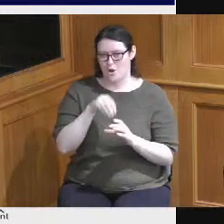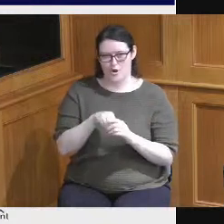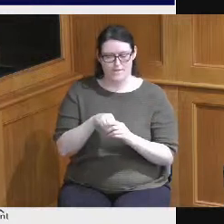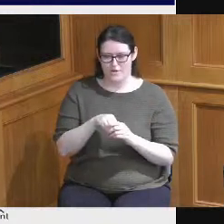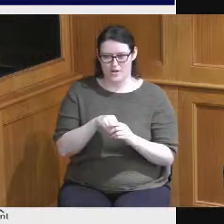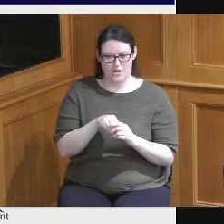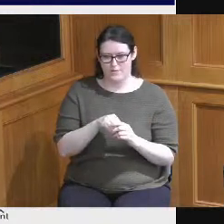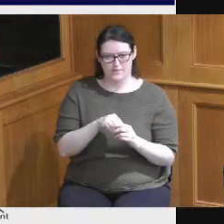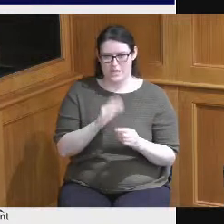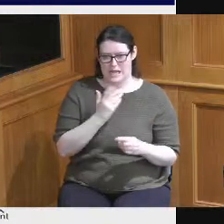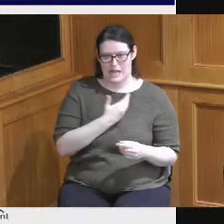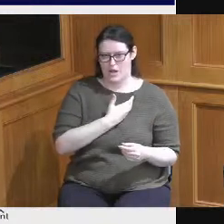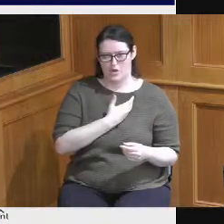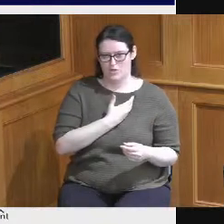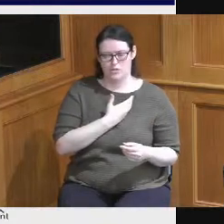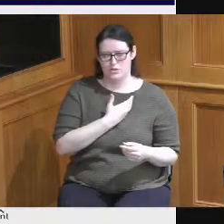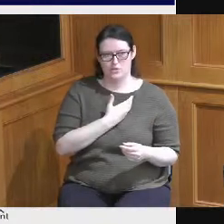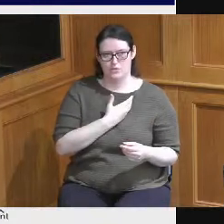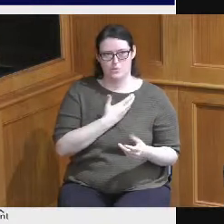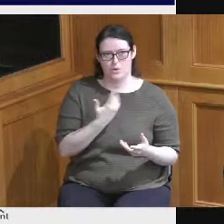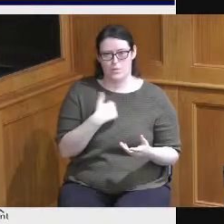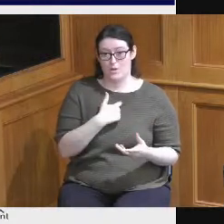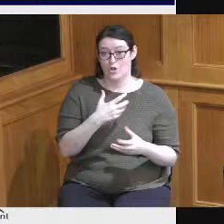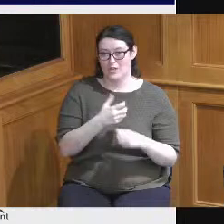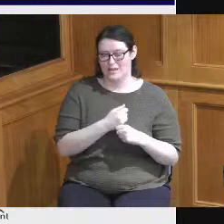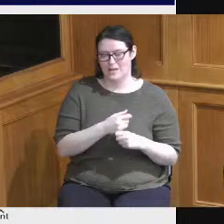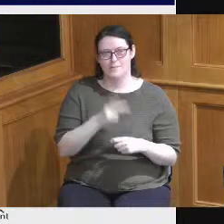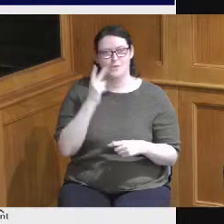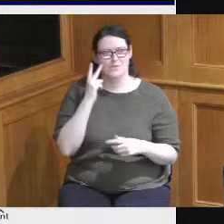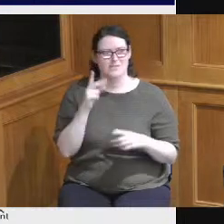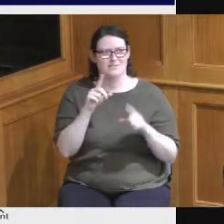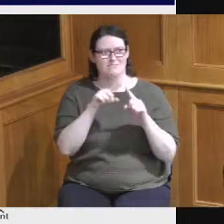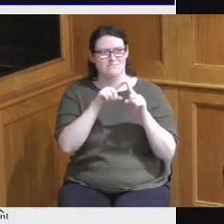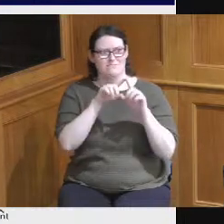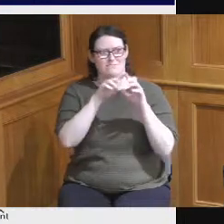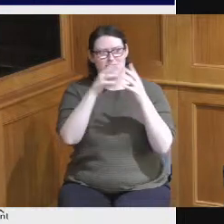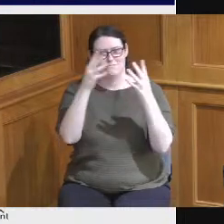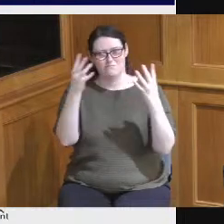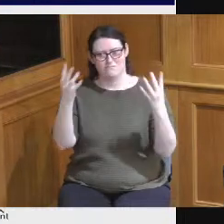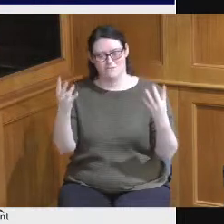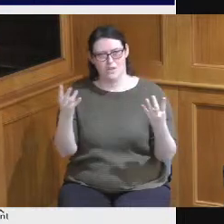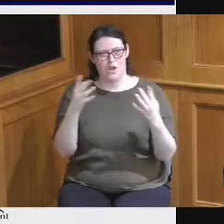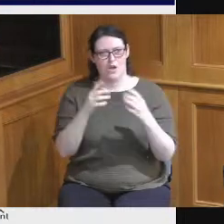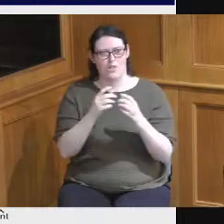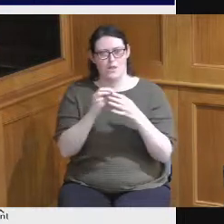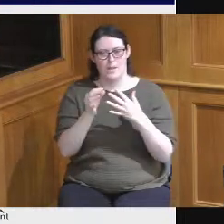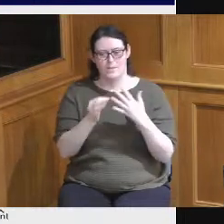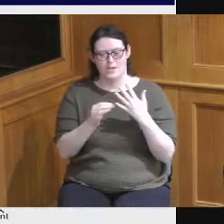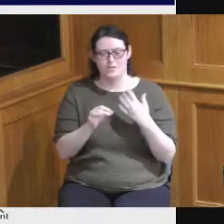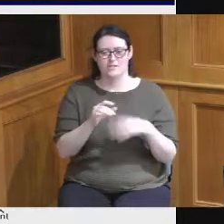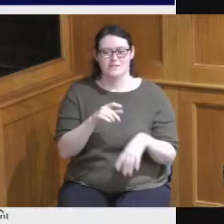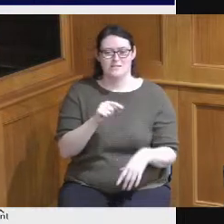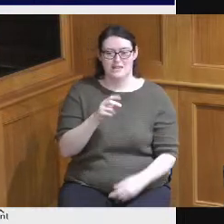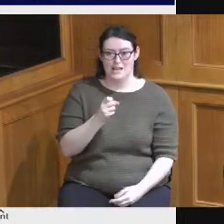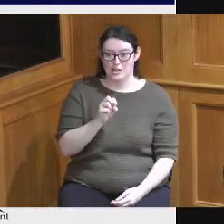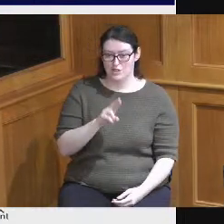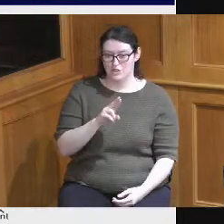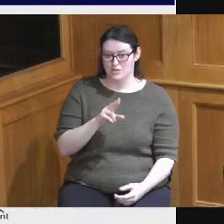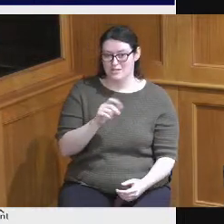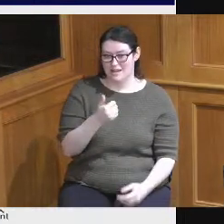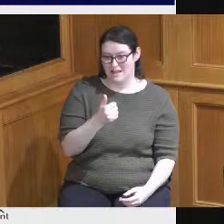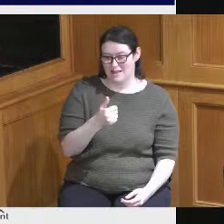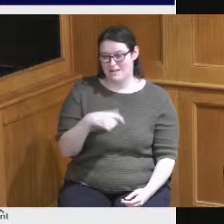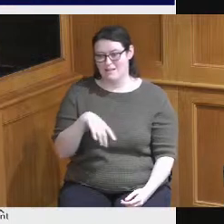what we're going to be getting here. But you see all the different things here. We have Taser 10, Axon Respond,